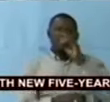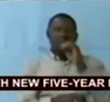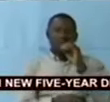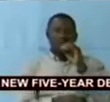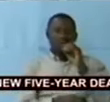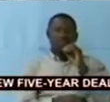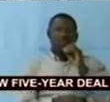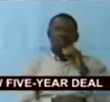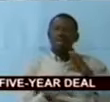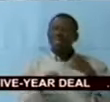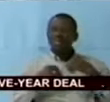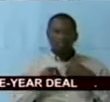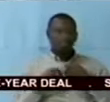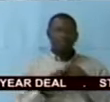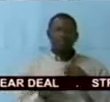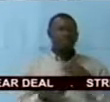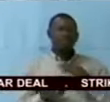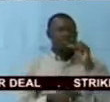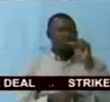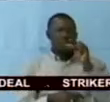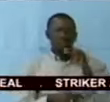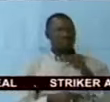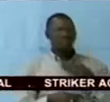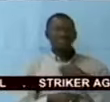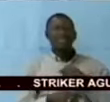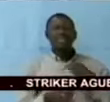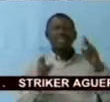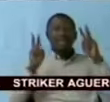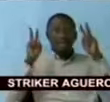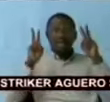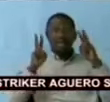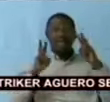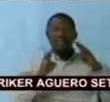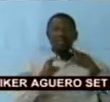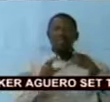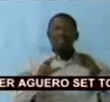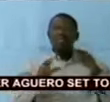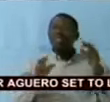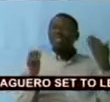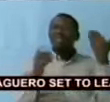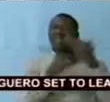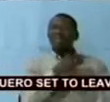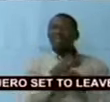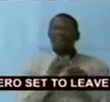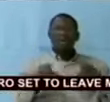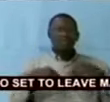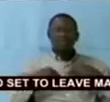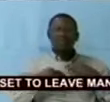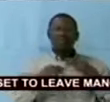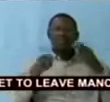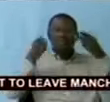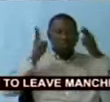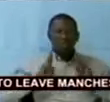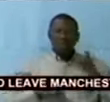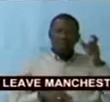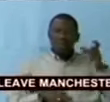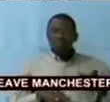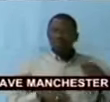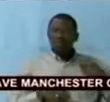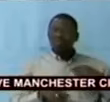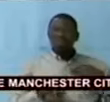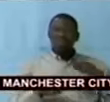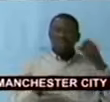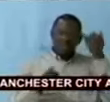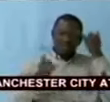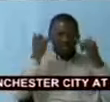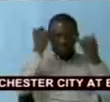little tolerance. Namera munta telaw balanda ibo nyinyandi kande ka fo little wala demanding ay songo demanding